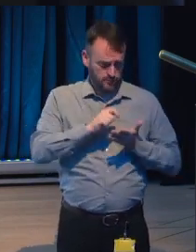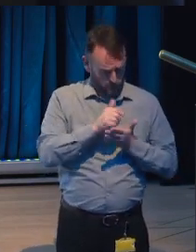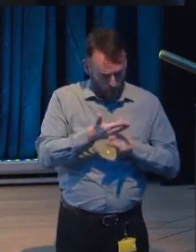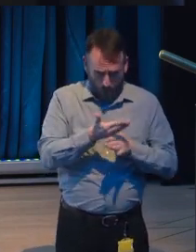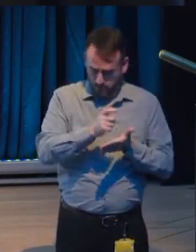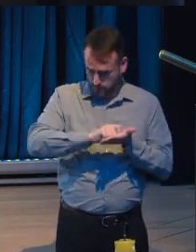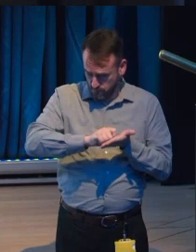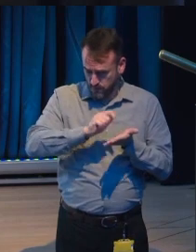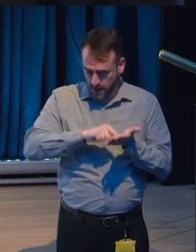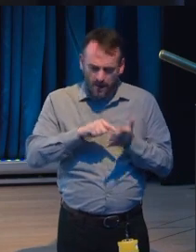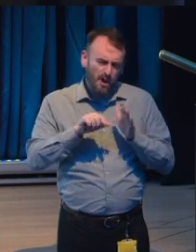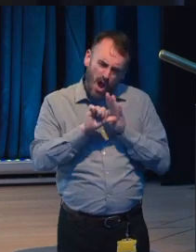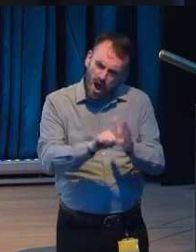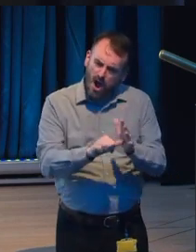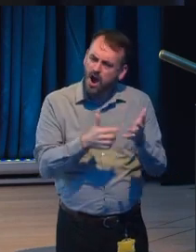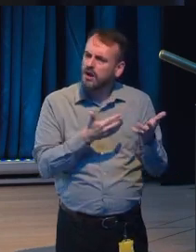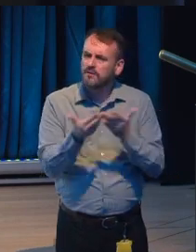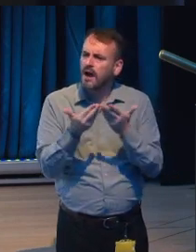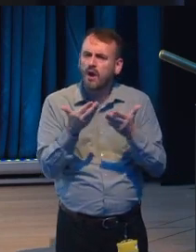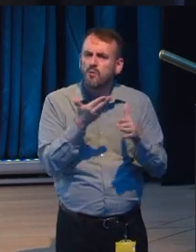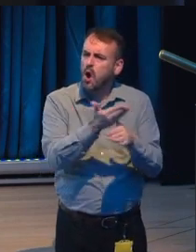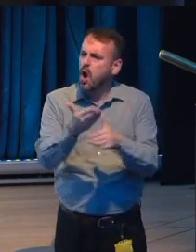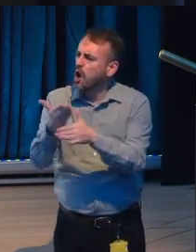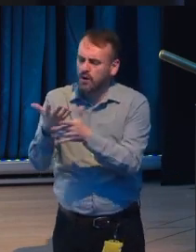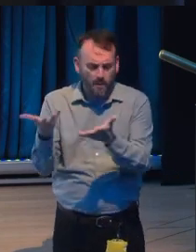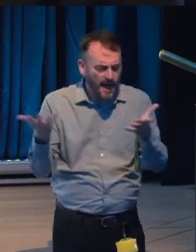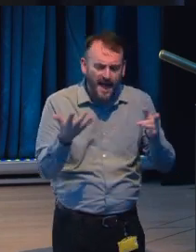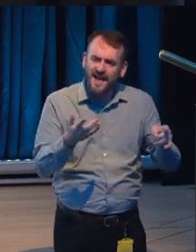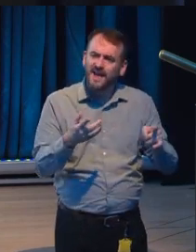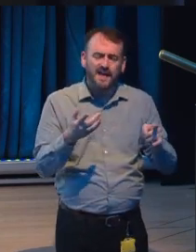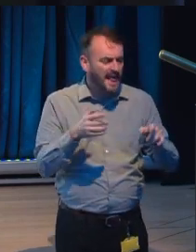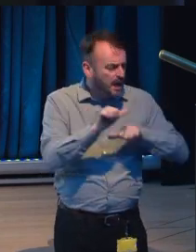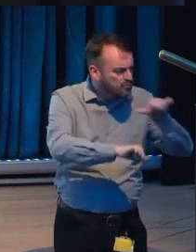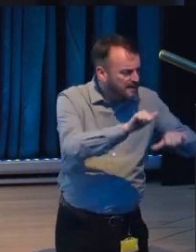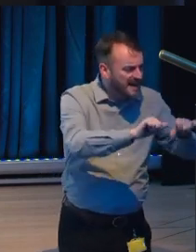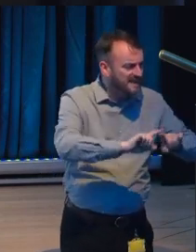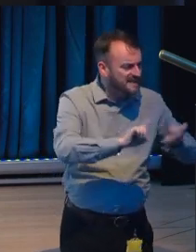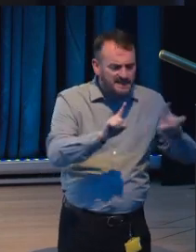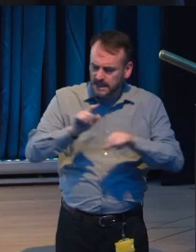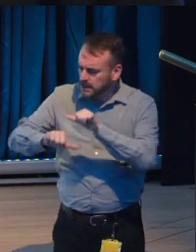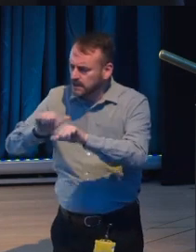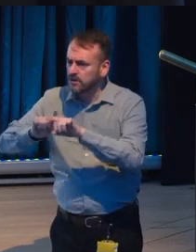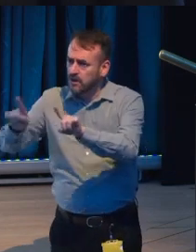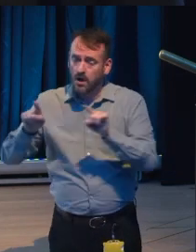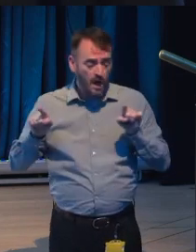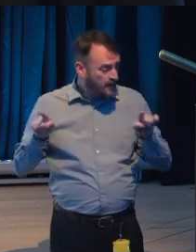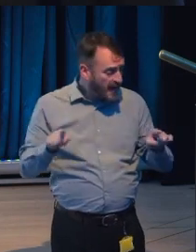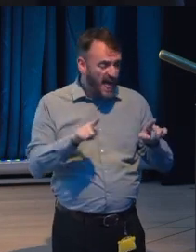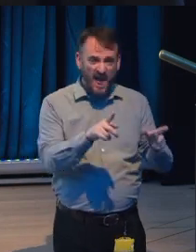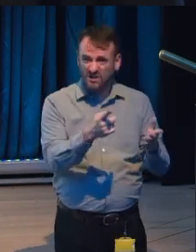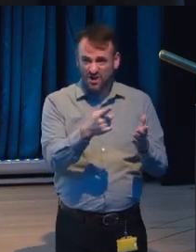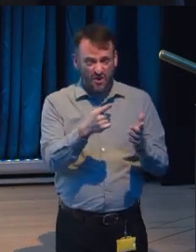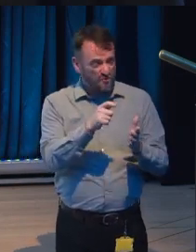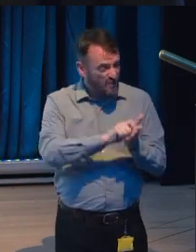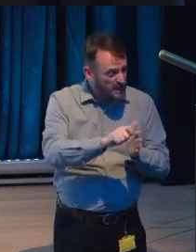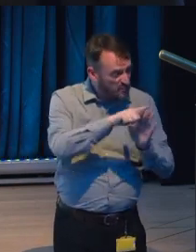matter where you work, there'll be lots of different processes and different ways of working, different writers' rules and editing or rewriting rules. There